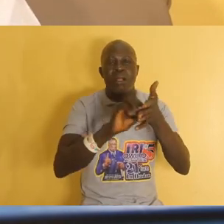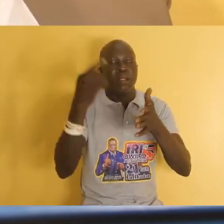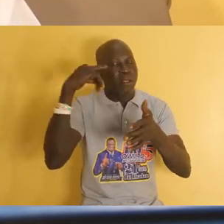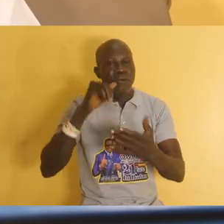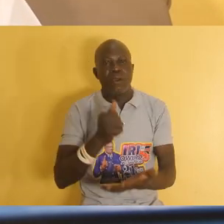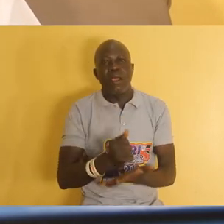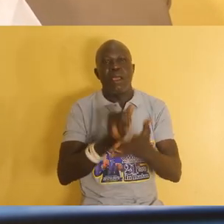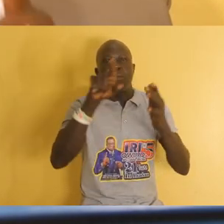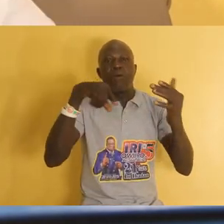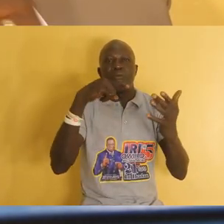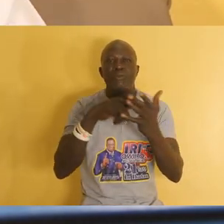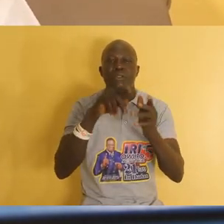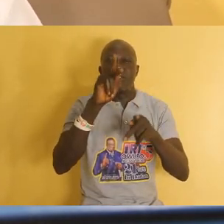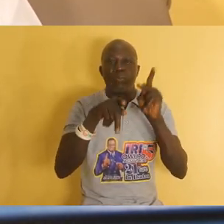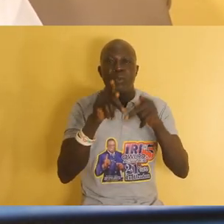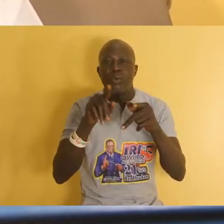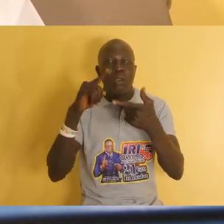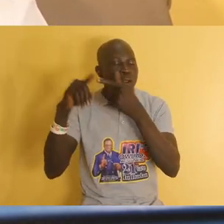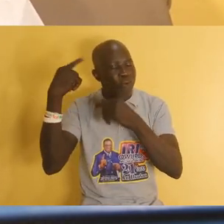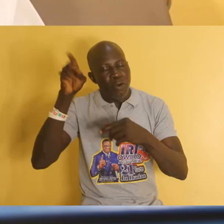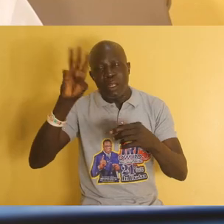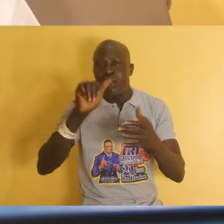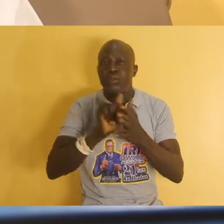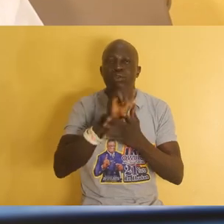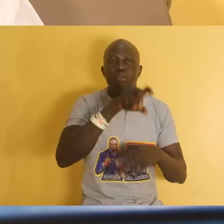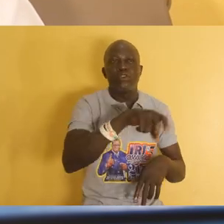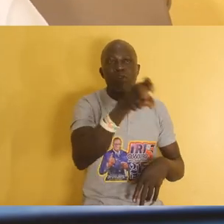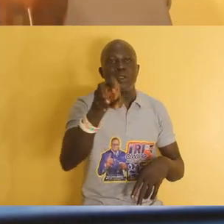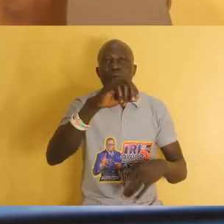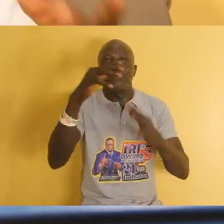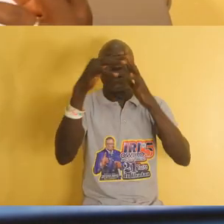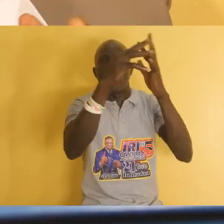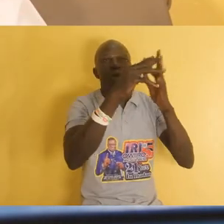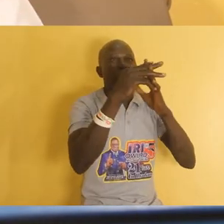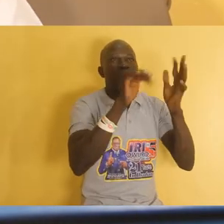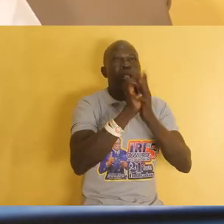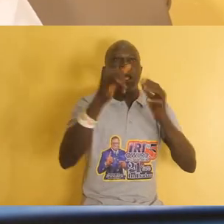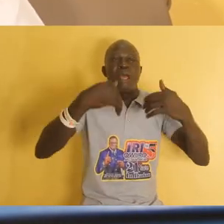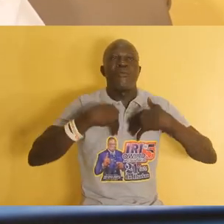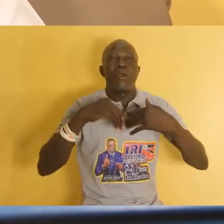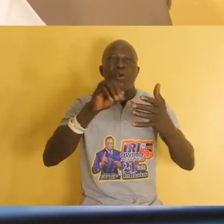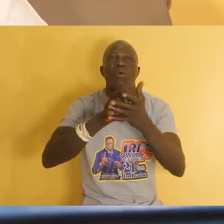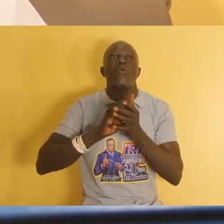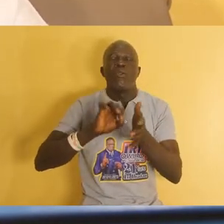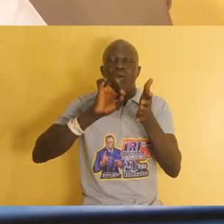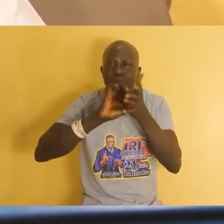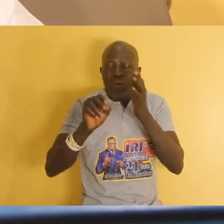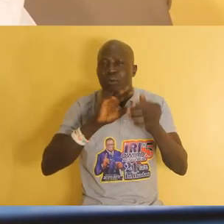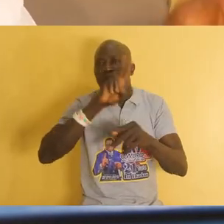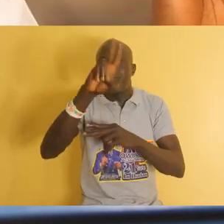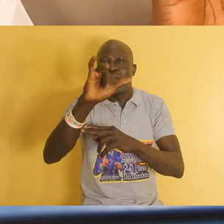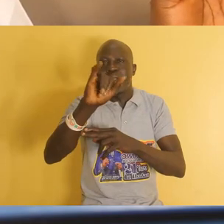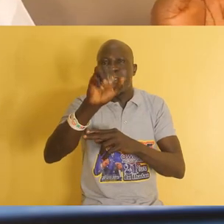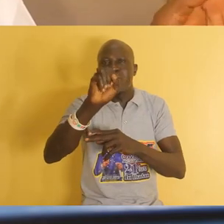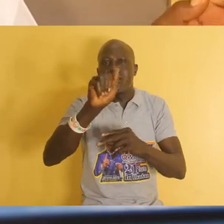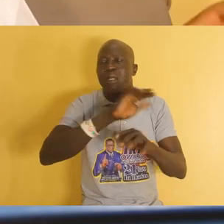the help of these people. Because for them to travel to their own country. They have their visa. Once in the visa, but no money for tickets.